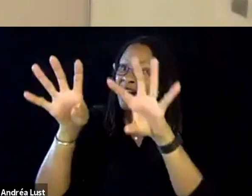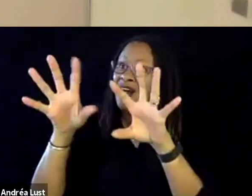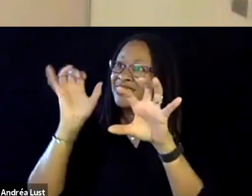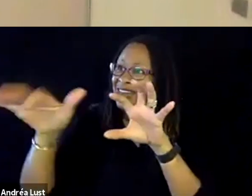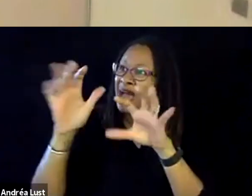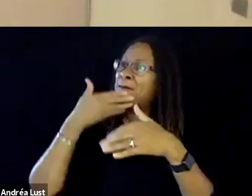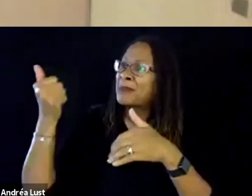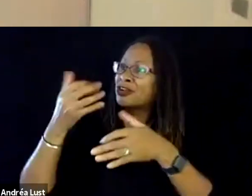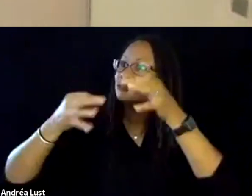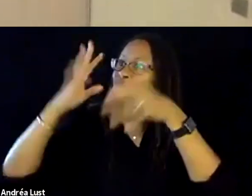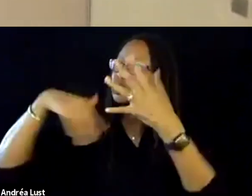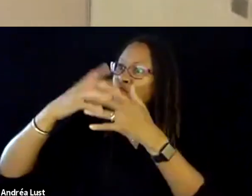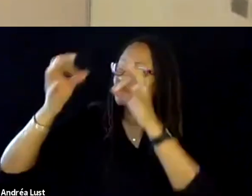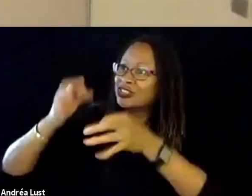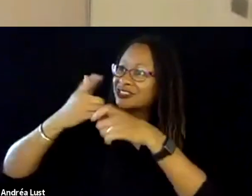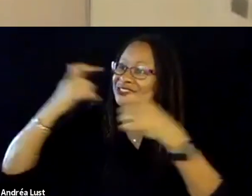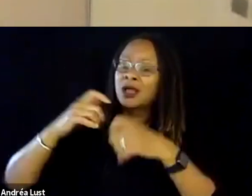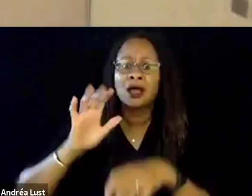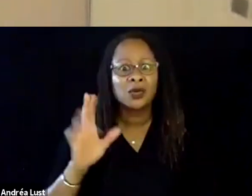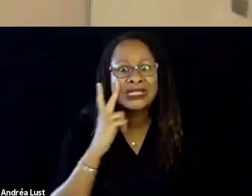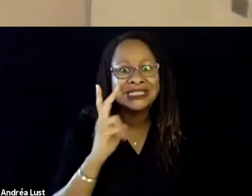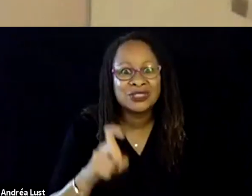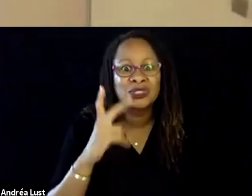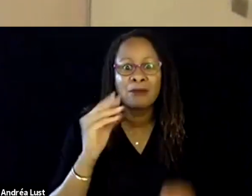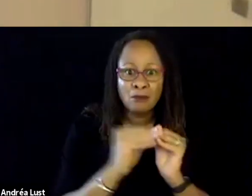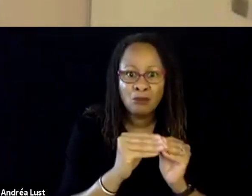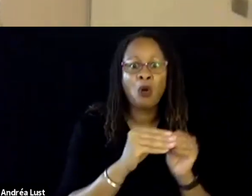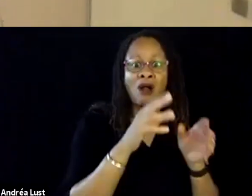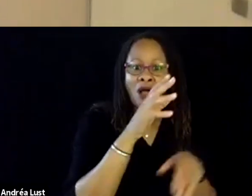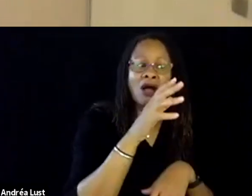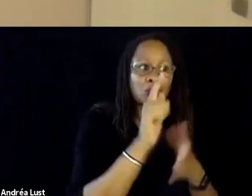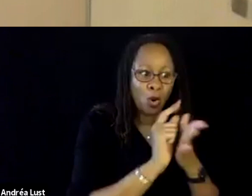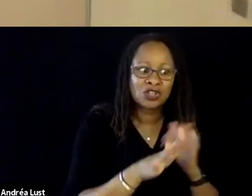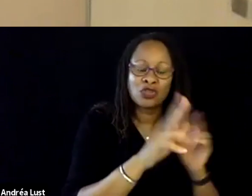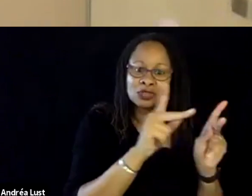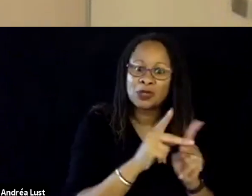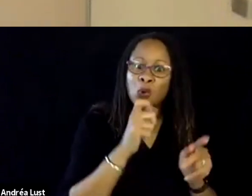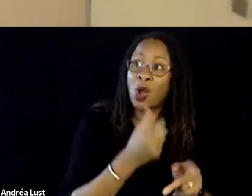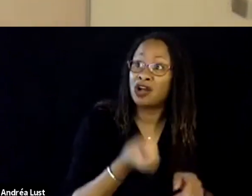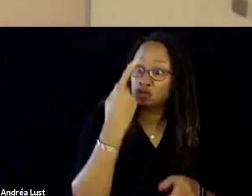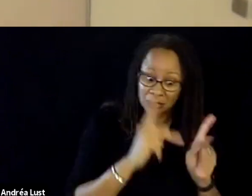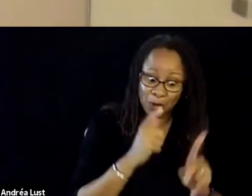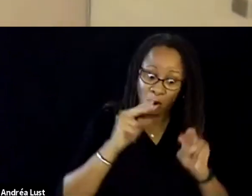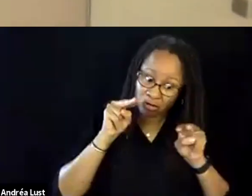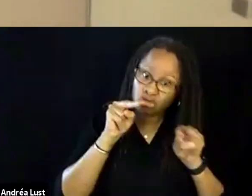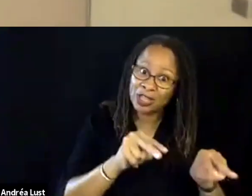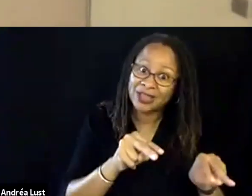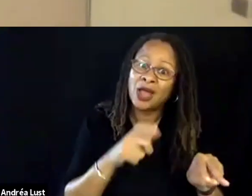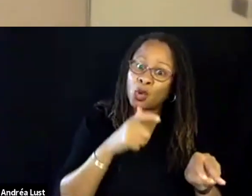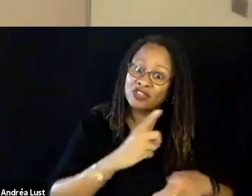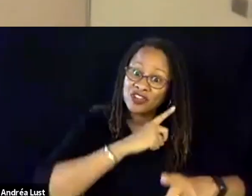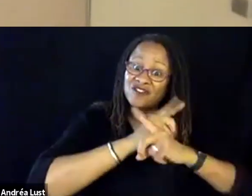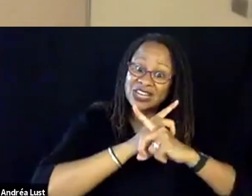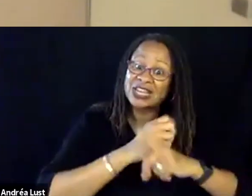social justice, then we need to see more lawyers in those positions who understand the people that they are defending and